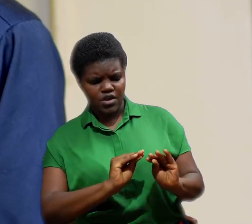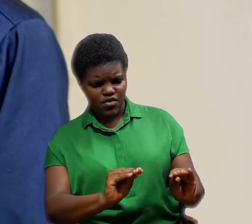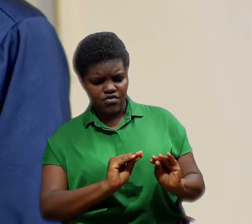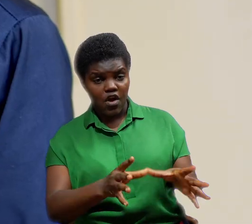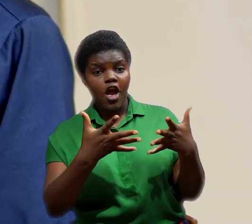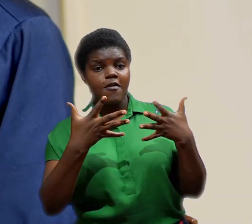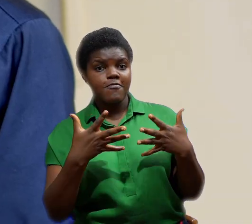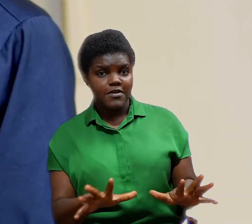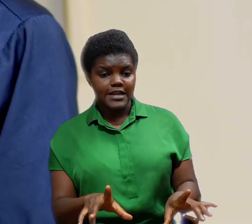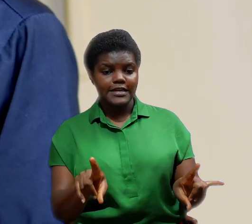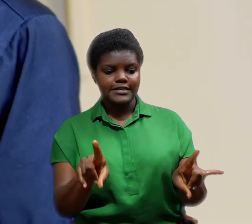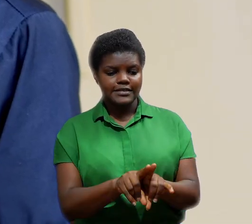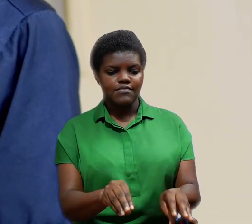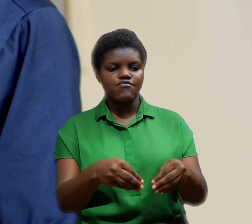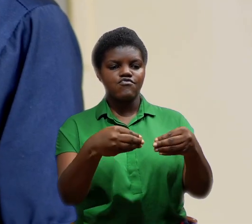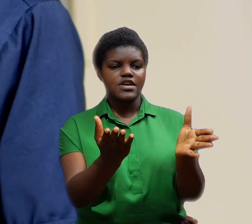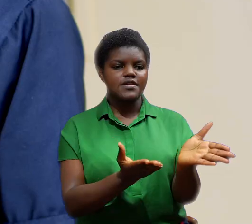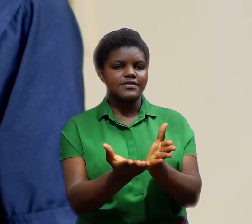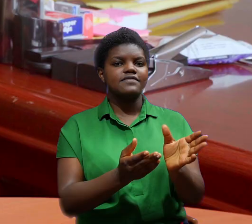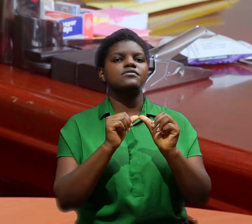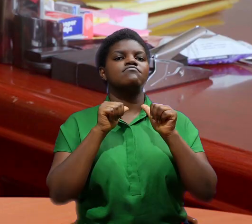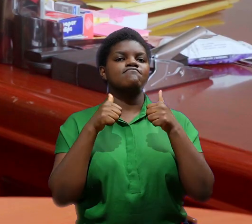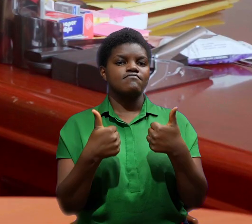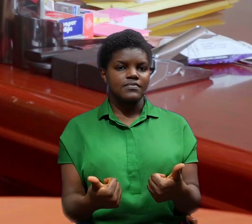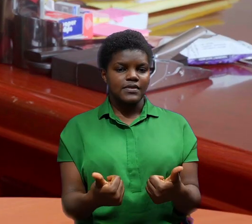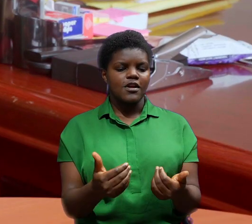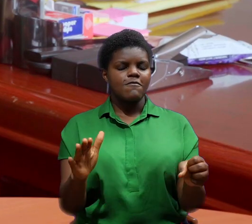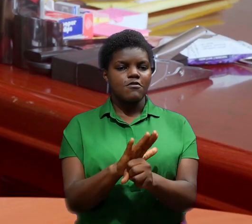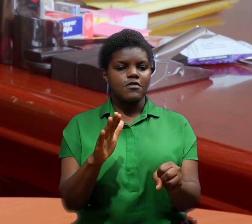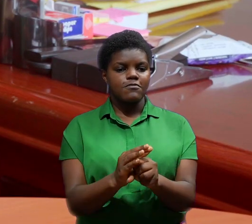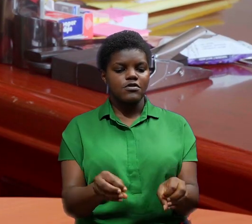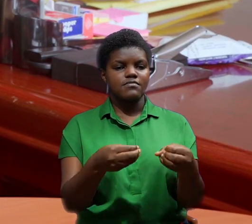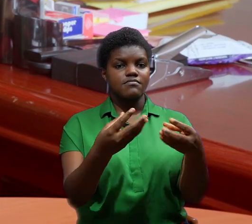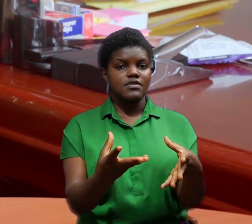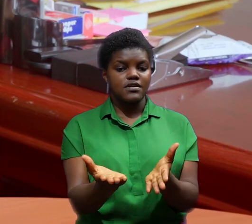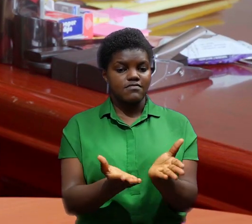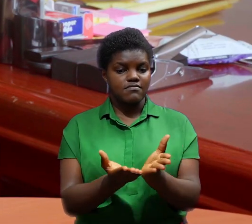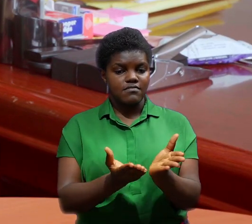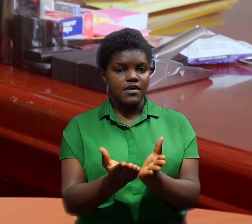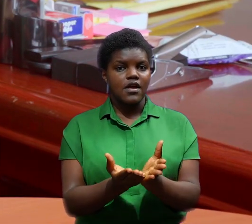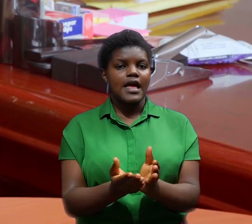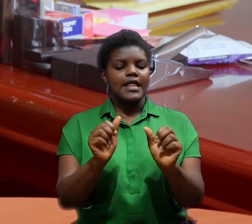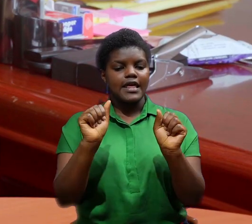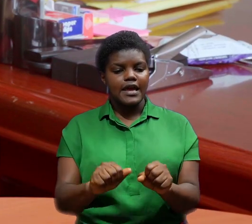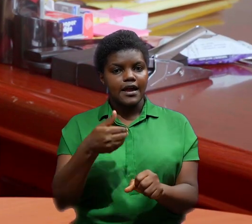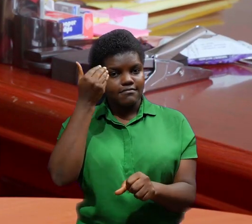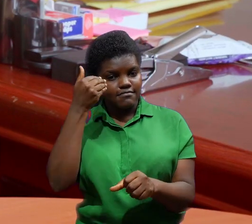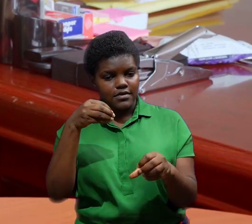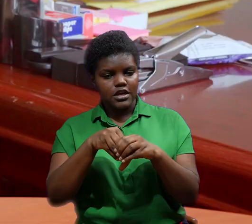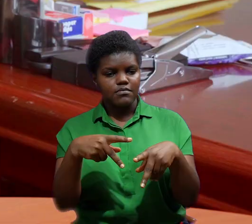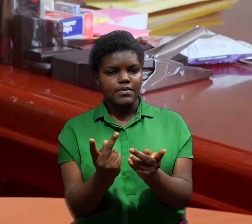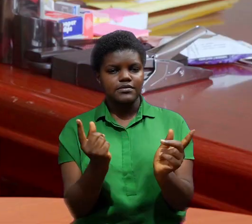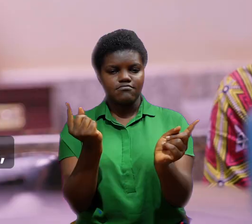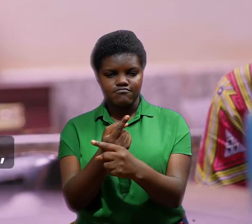trained in refraction and equipped, fully equipped to actually do the refraction in the